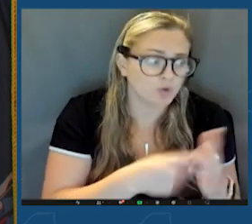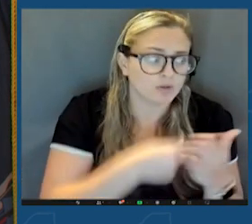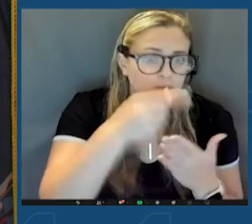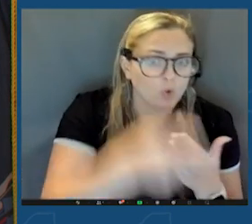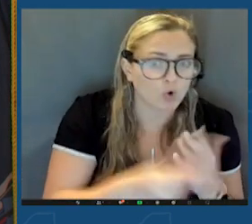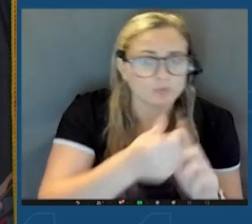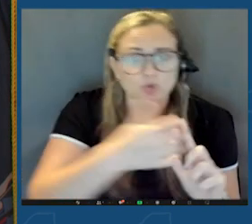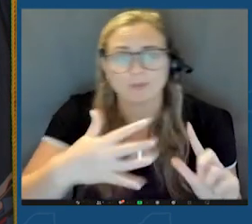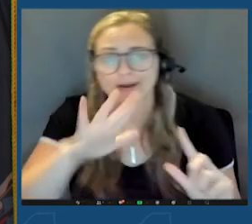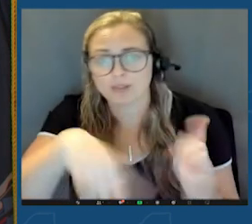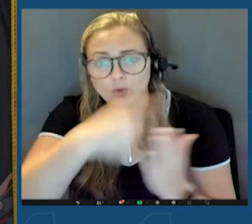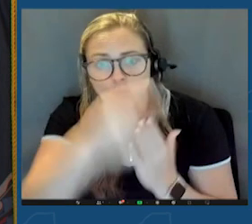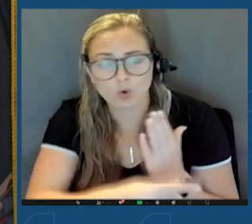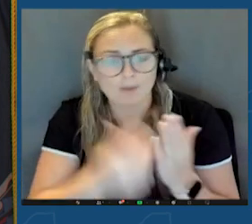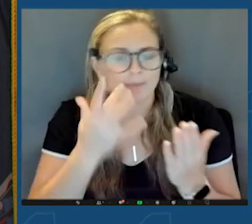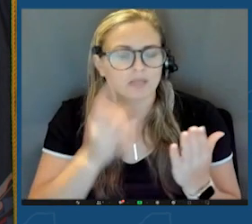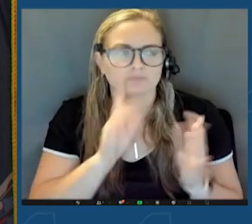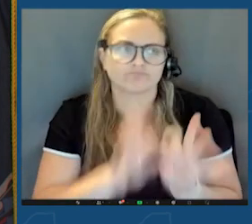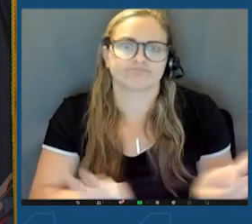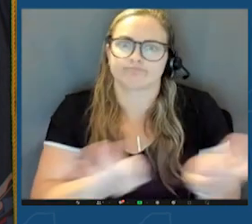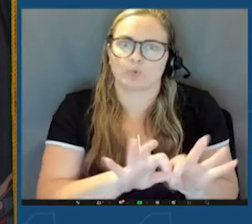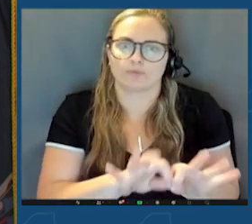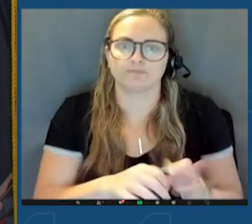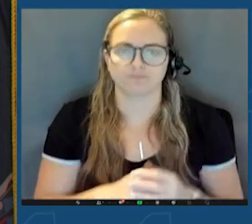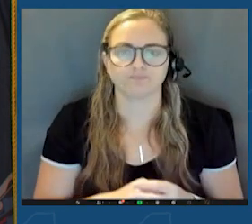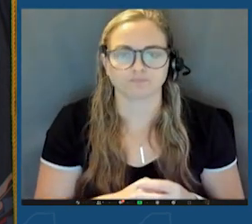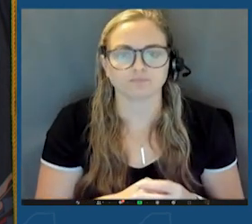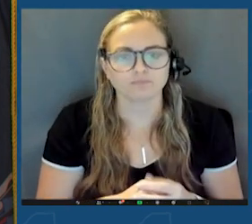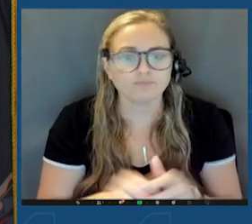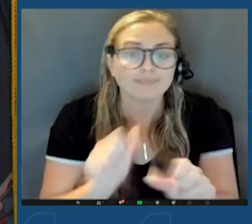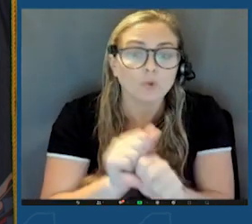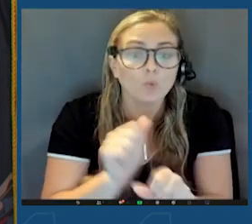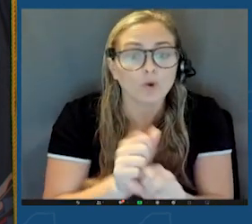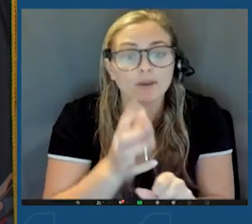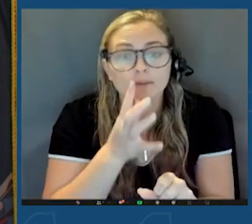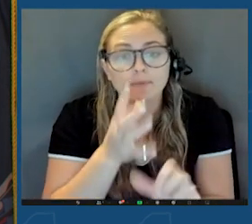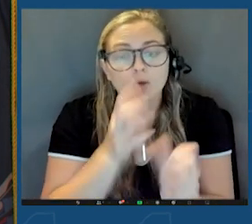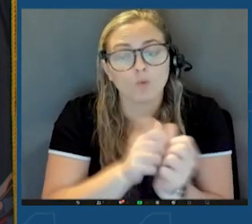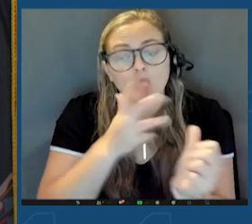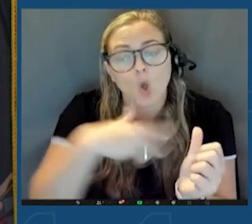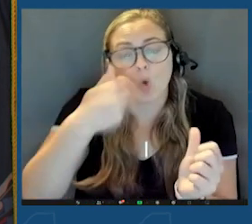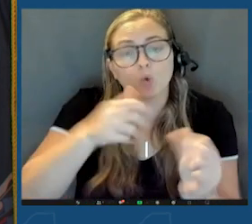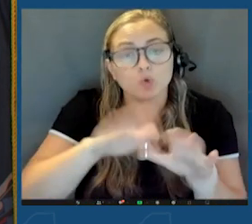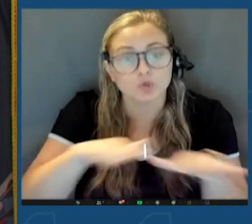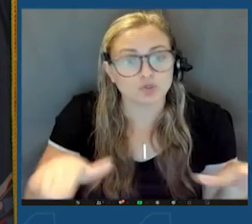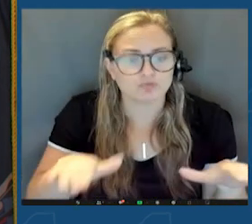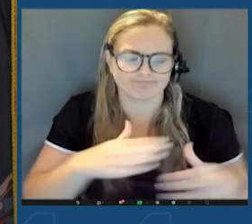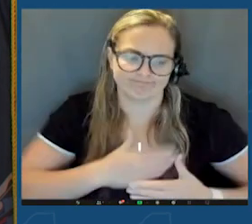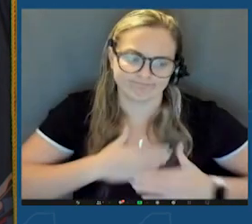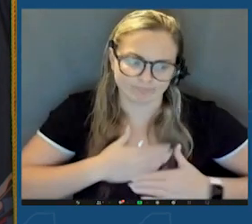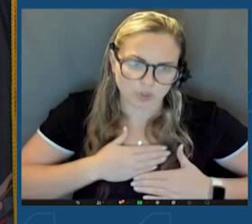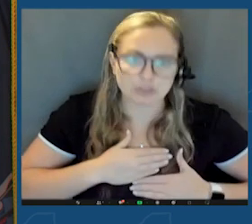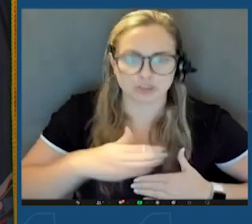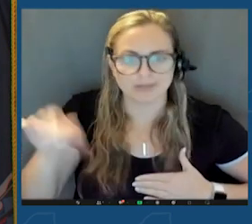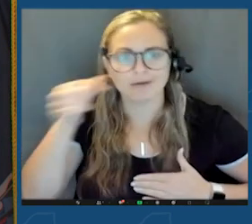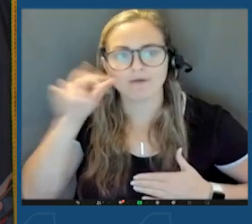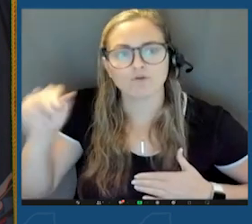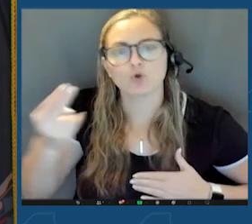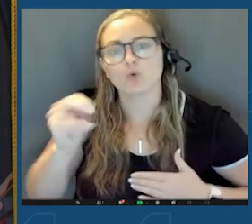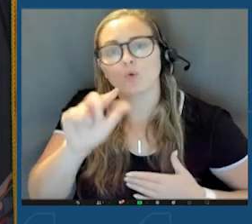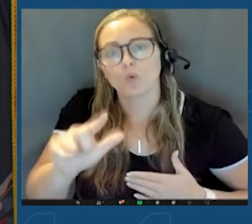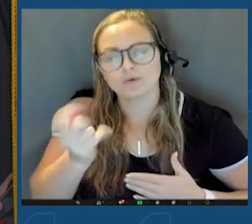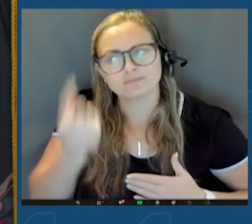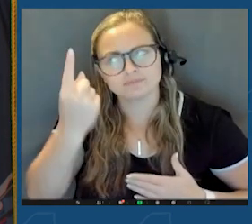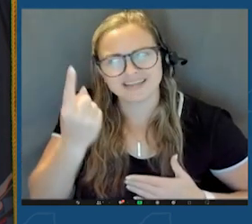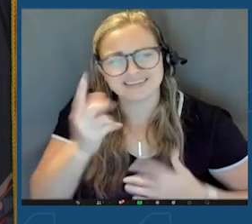their programs, because it's so important. And as a working mom with older children, I appreciate that Governor Hochul understands just how important